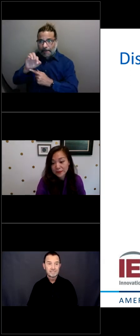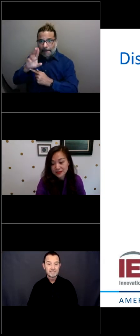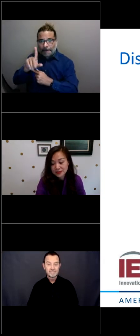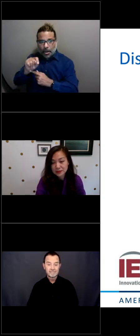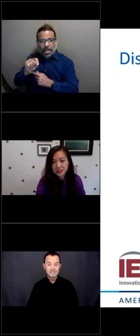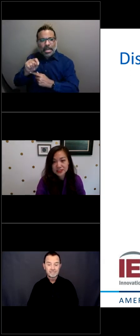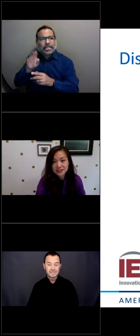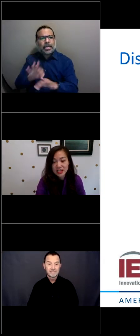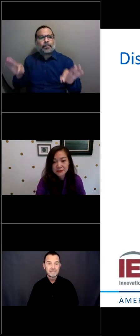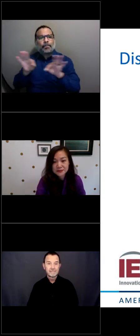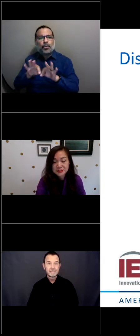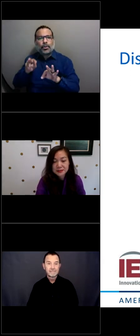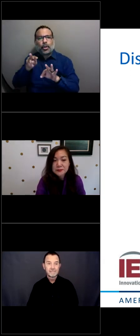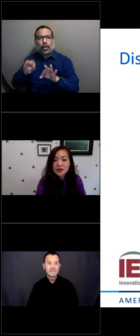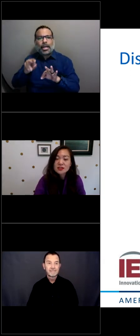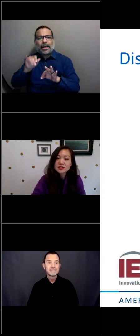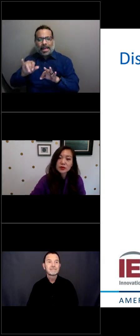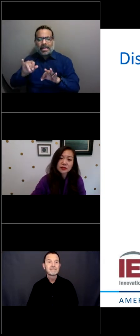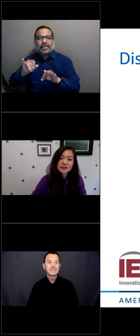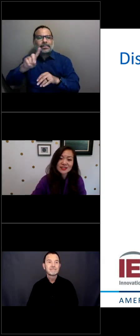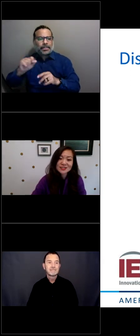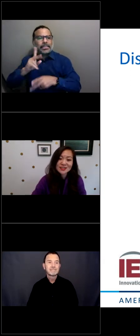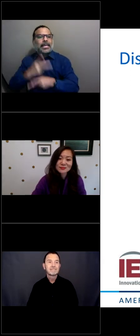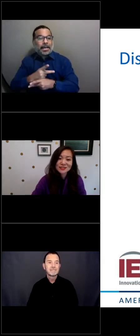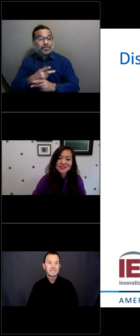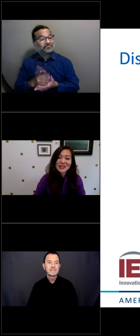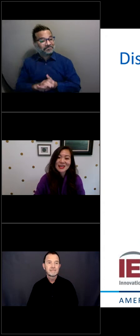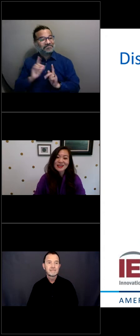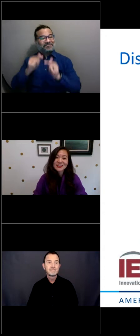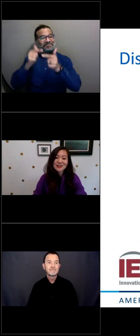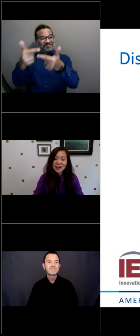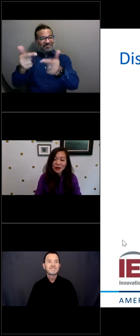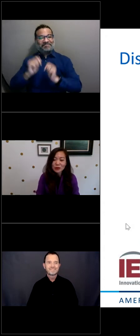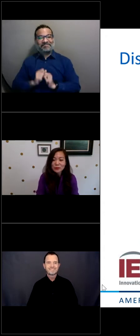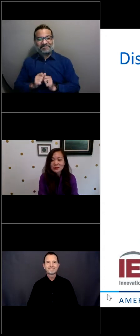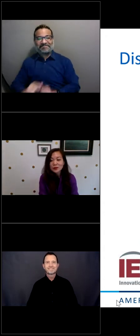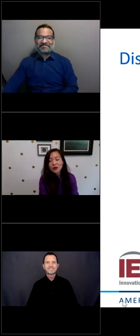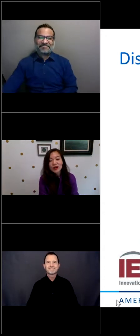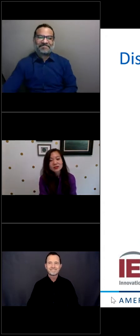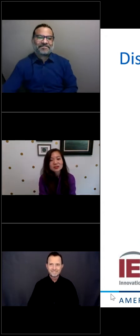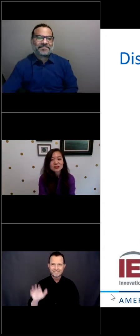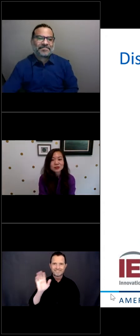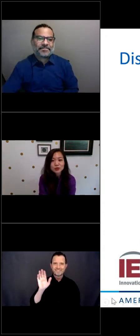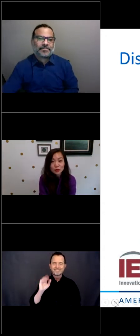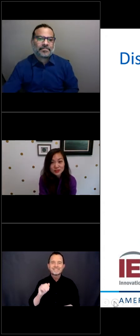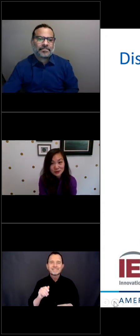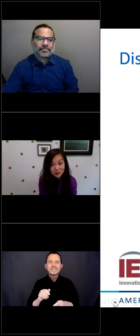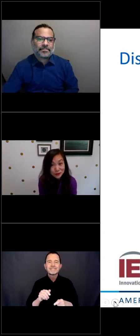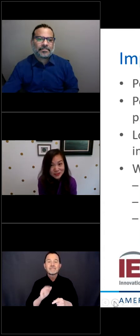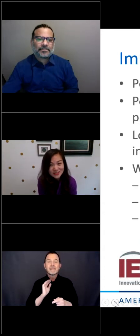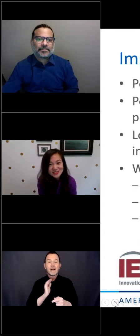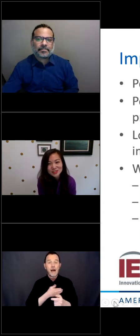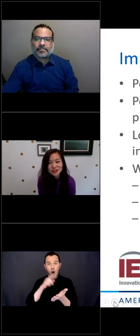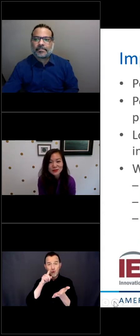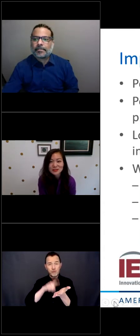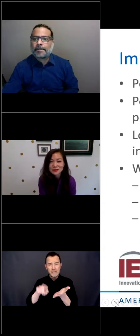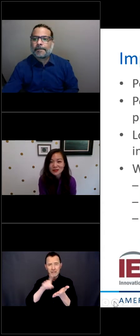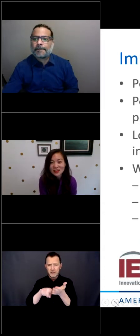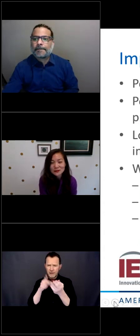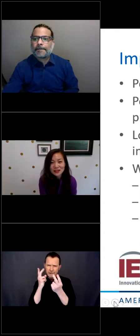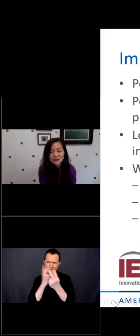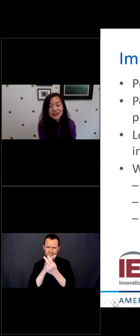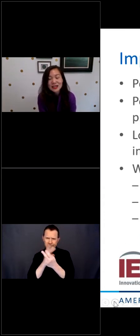at them by disability types. So next slide, please. And in our paper, we also draw some conclusions and try to make